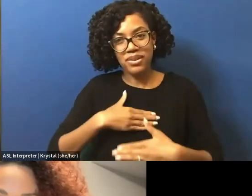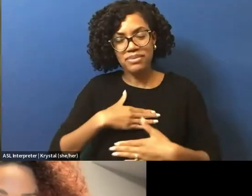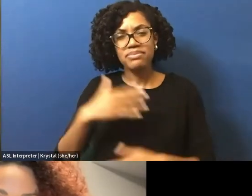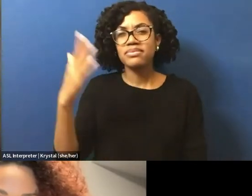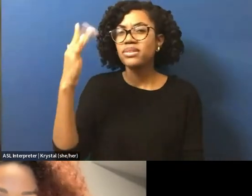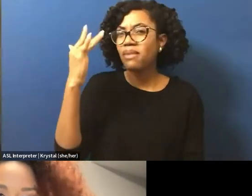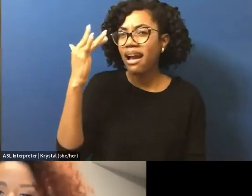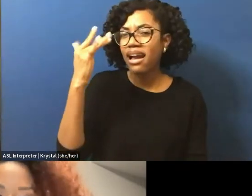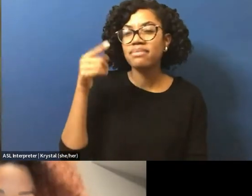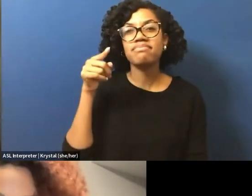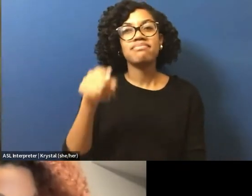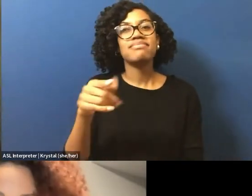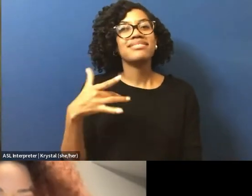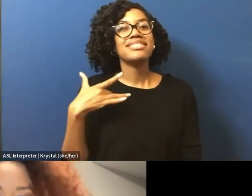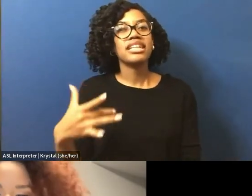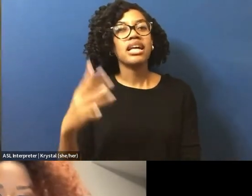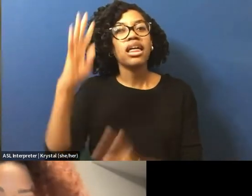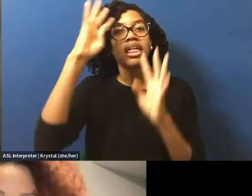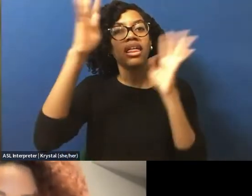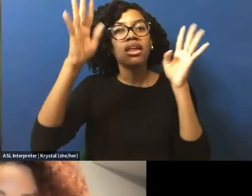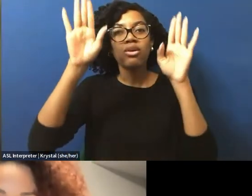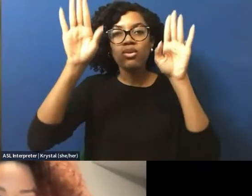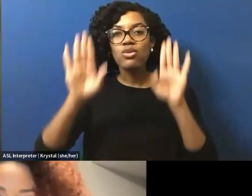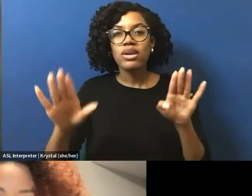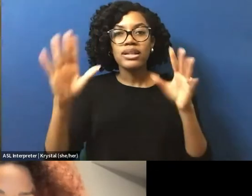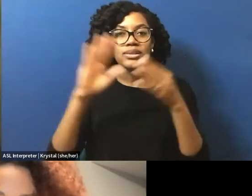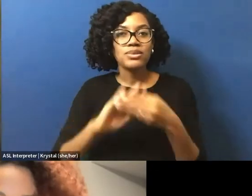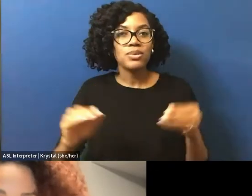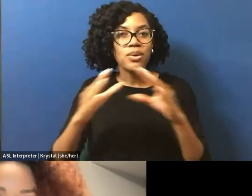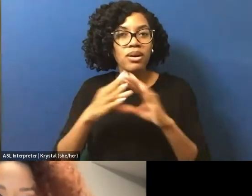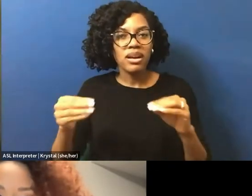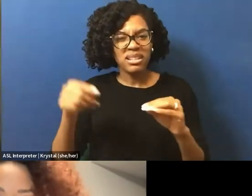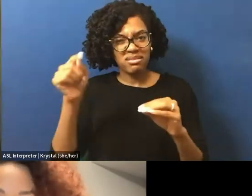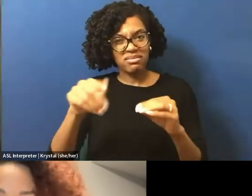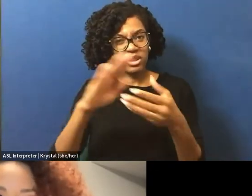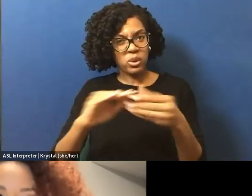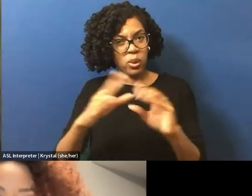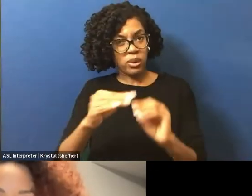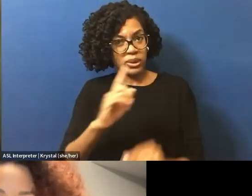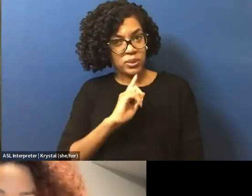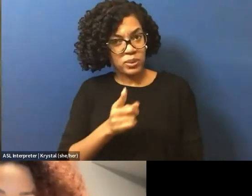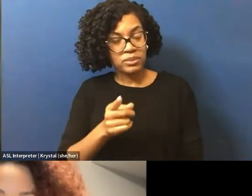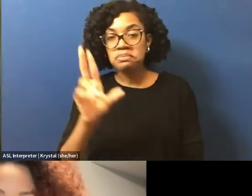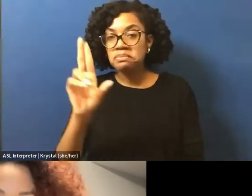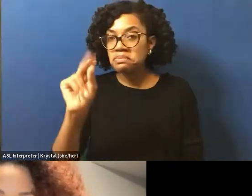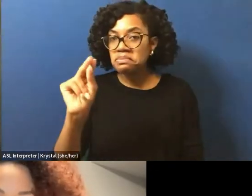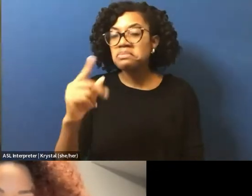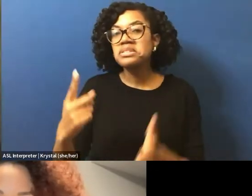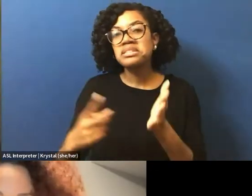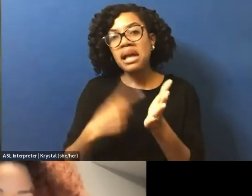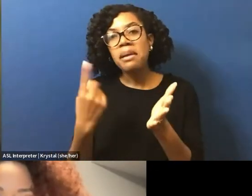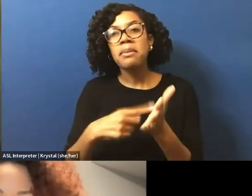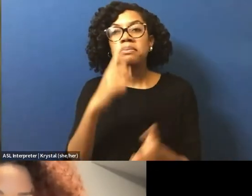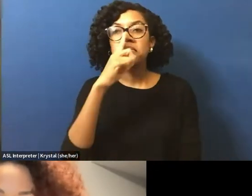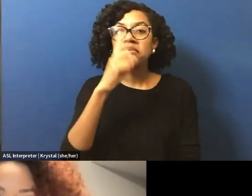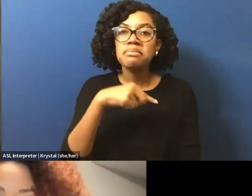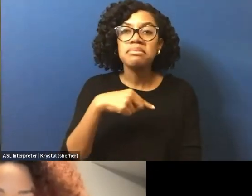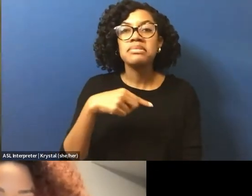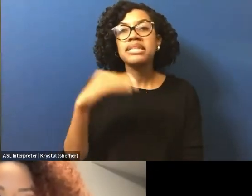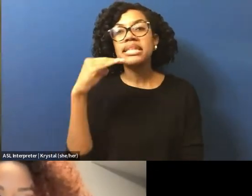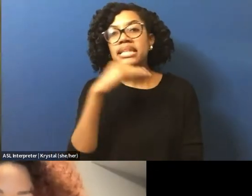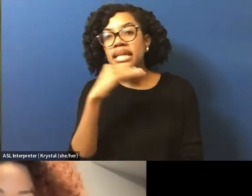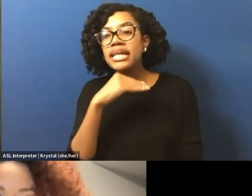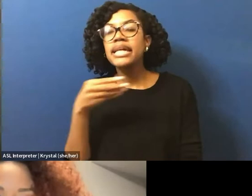good story, right? It's riveting. I know that it's not always true. It is in ways some kind of like fictionalized, you know,